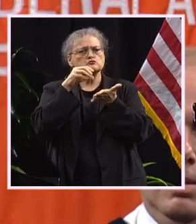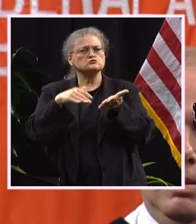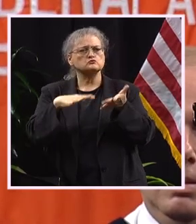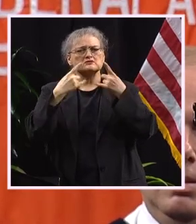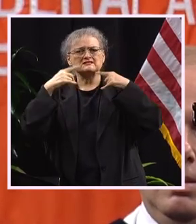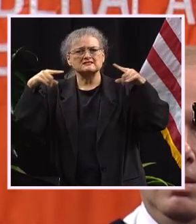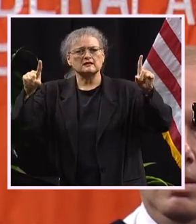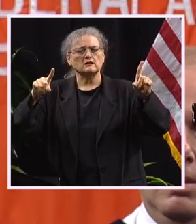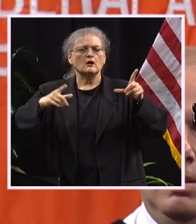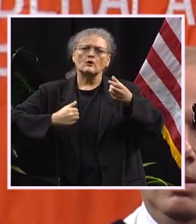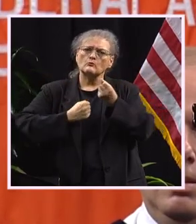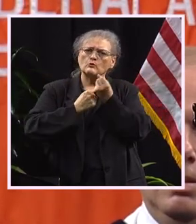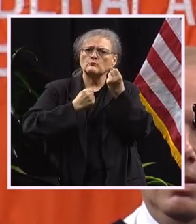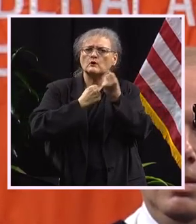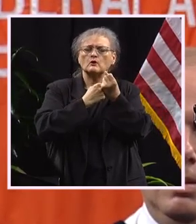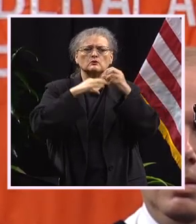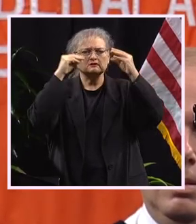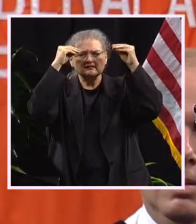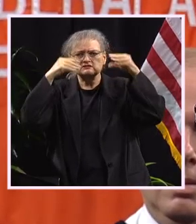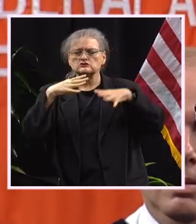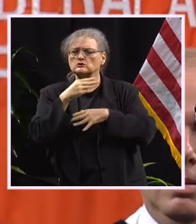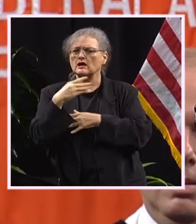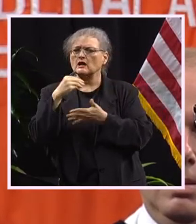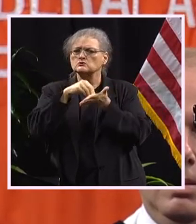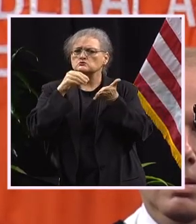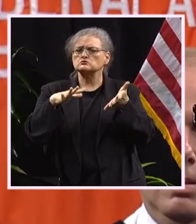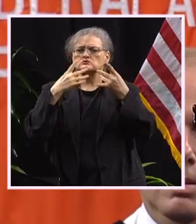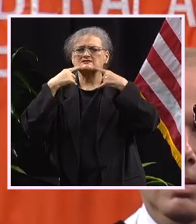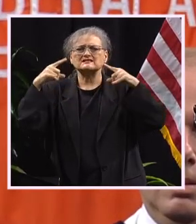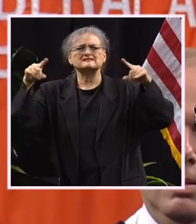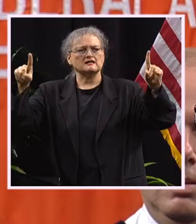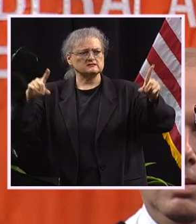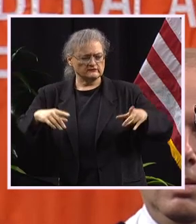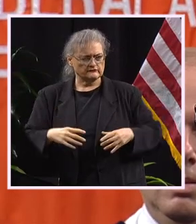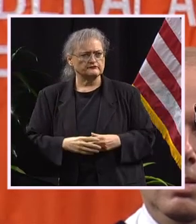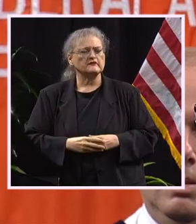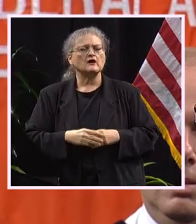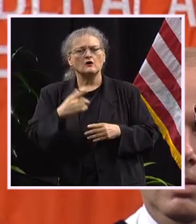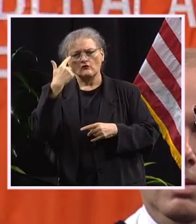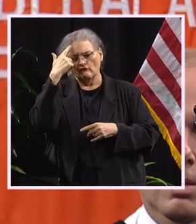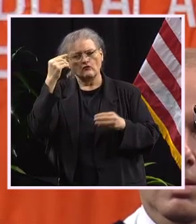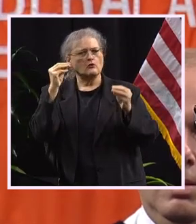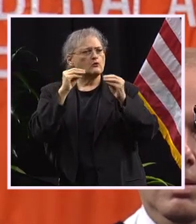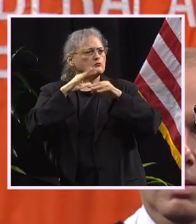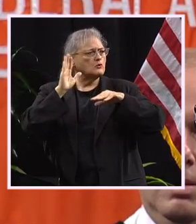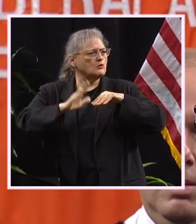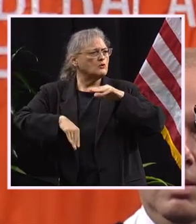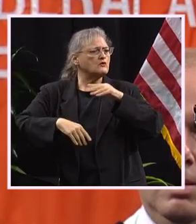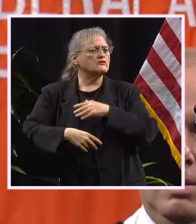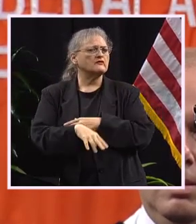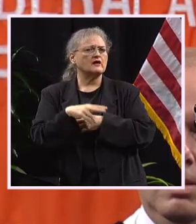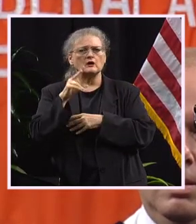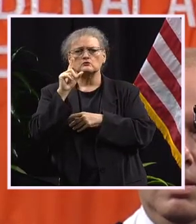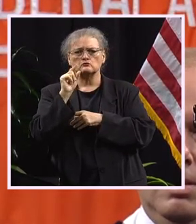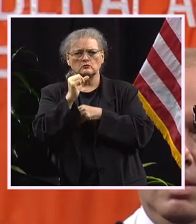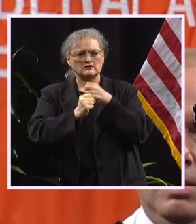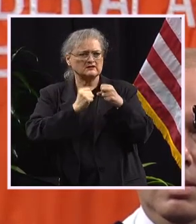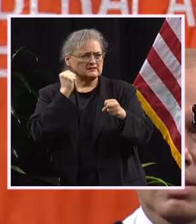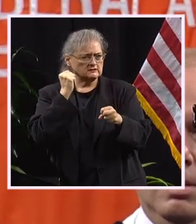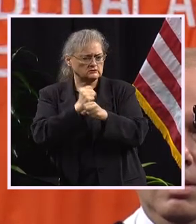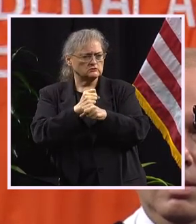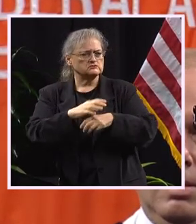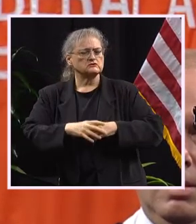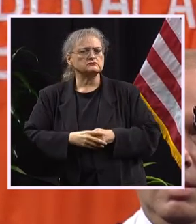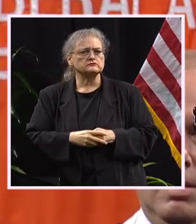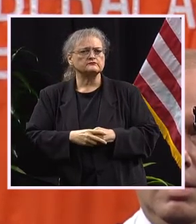staff development, and deepening university community engagements during more than two decades in higher education. As UTSA's Chief